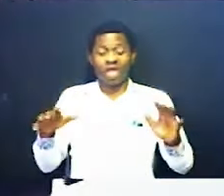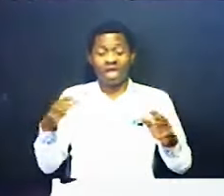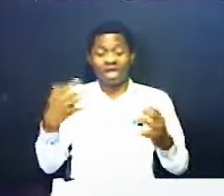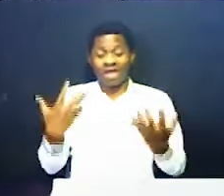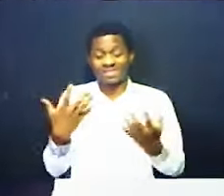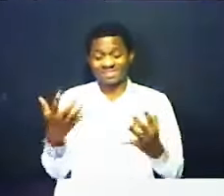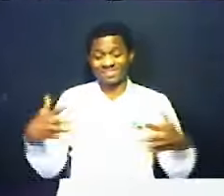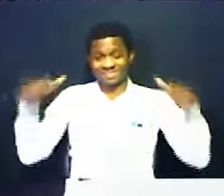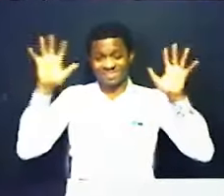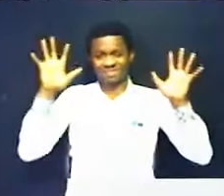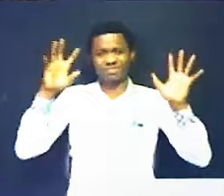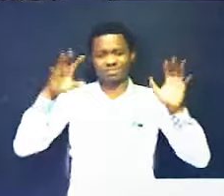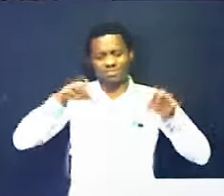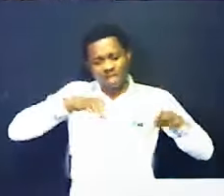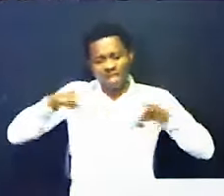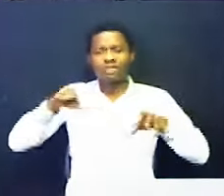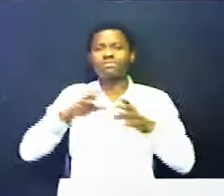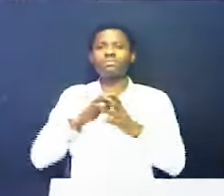action and